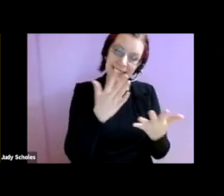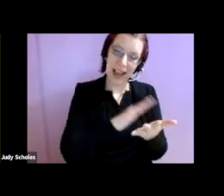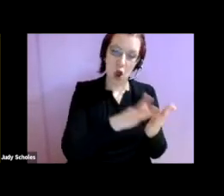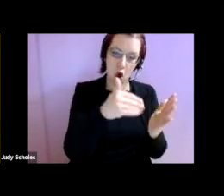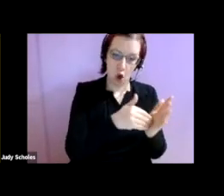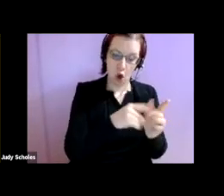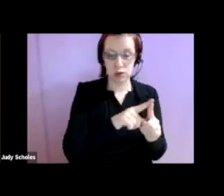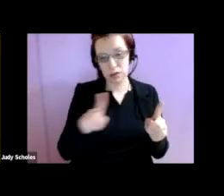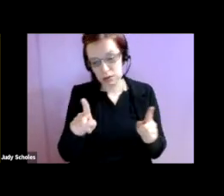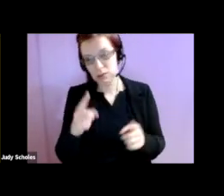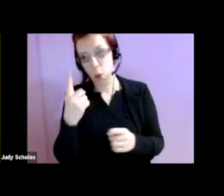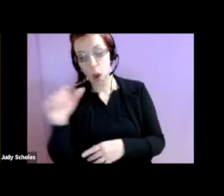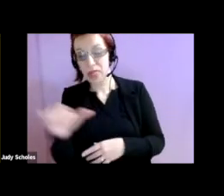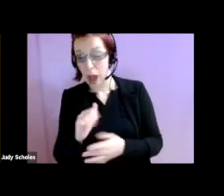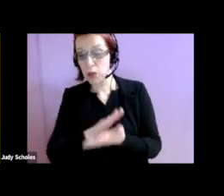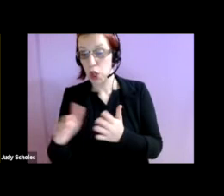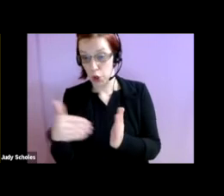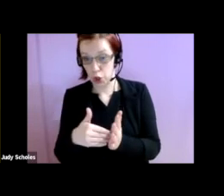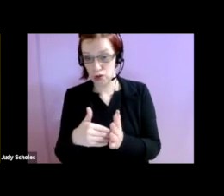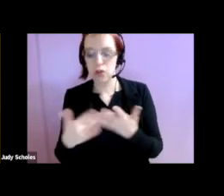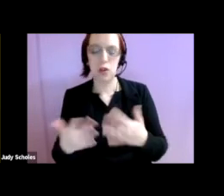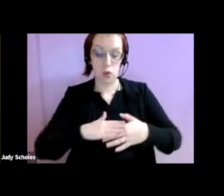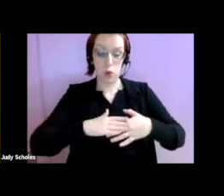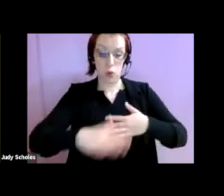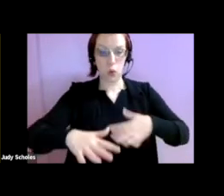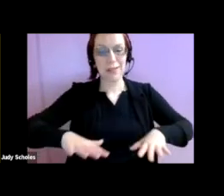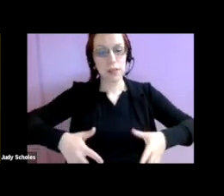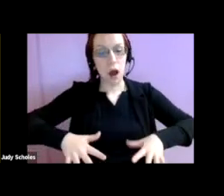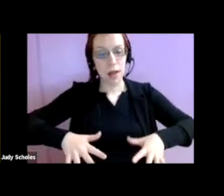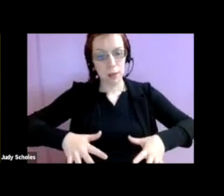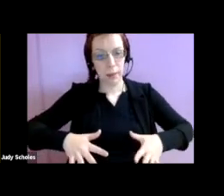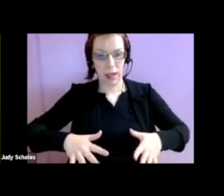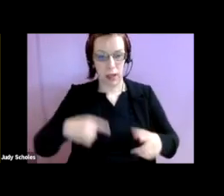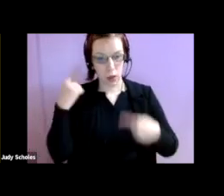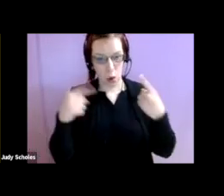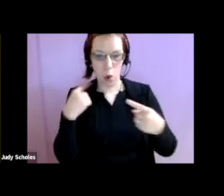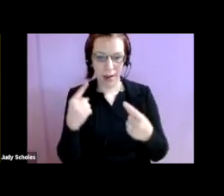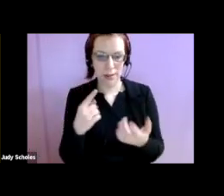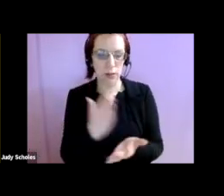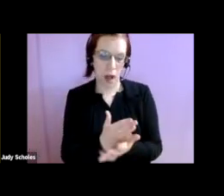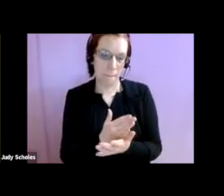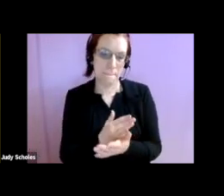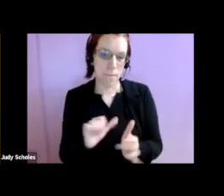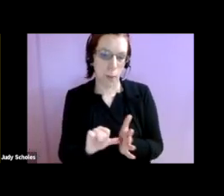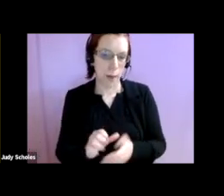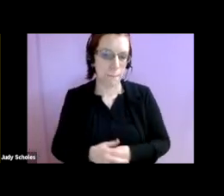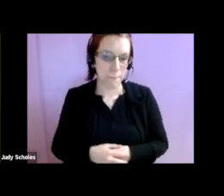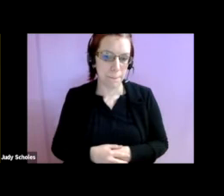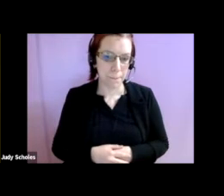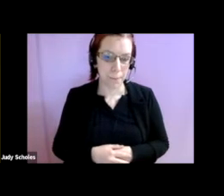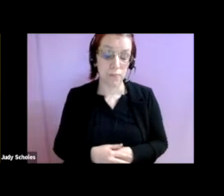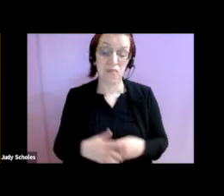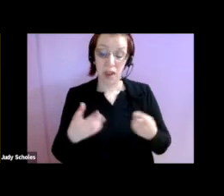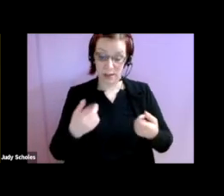Hertz. So seismic noise is an issue at the low frequency end of that. And in these particular observatories,